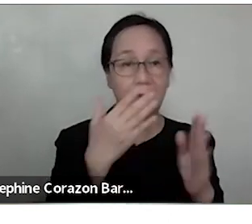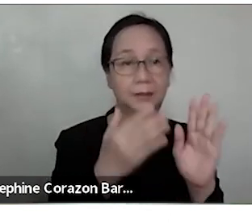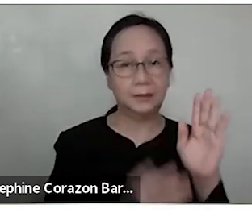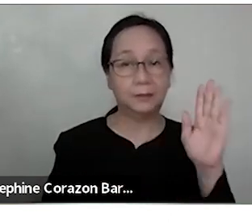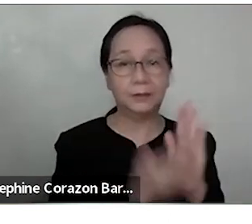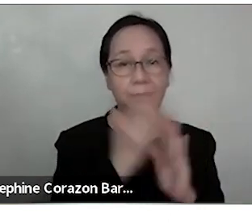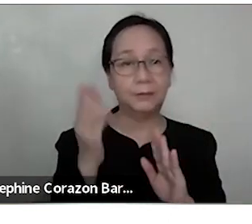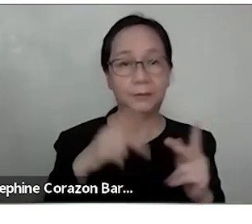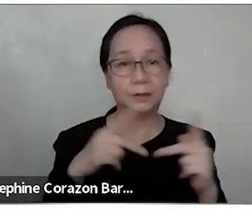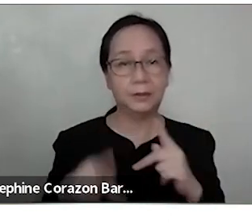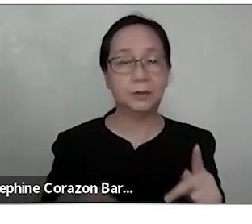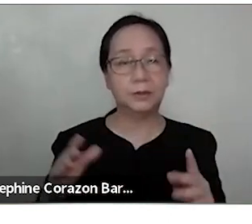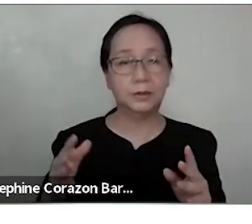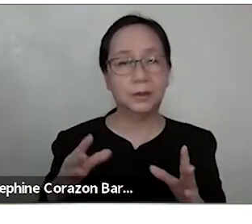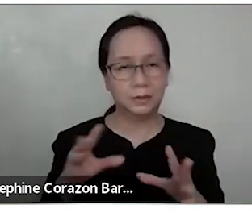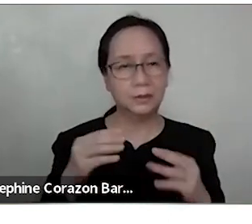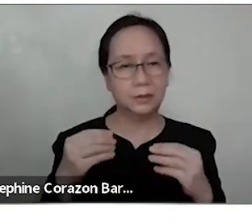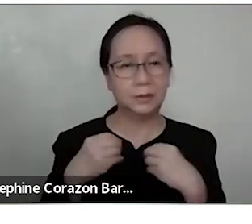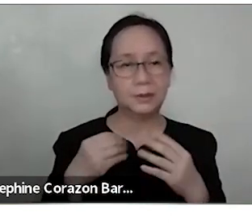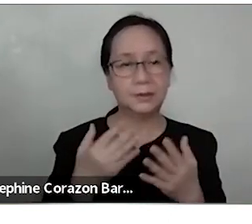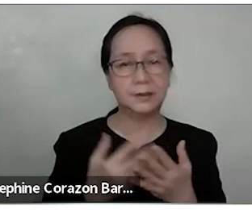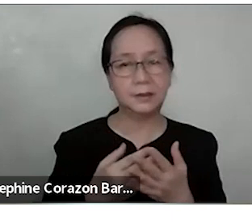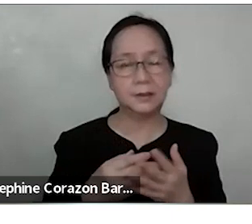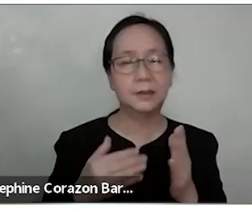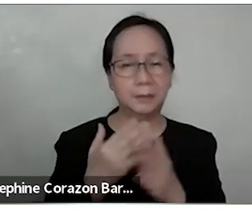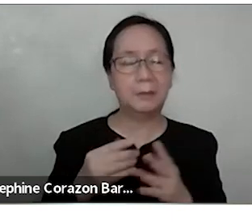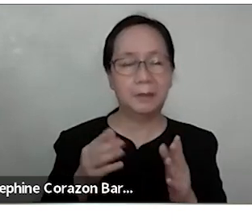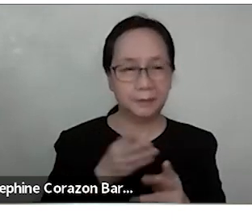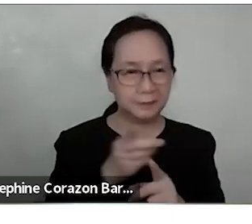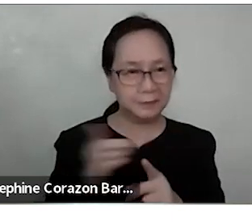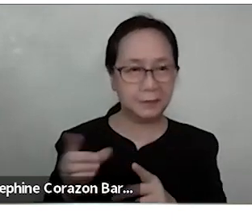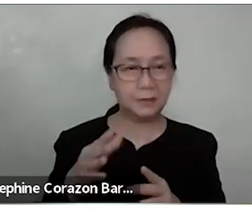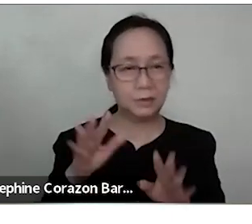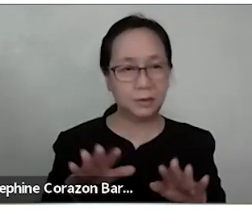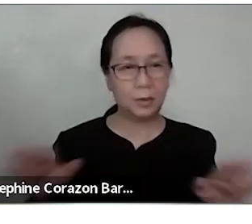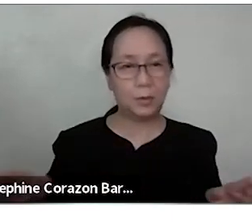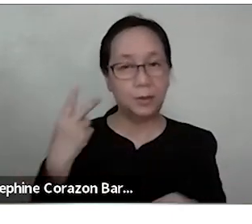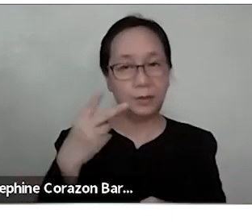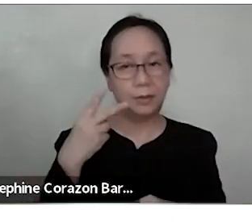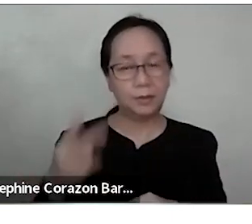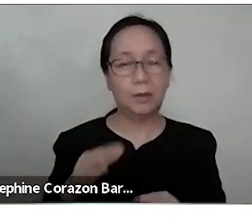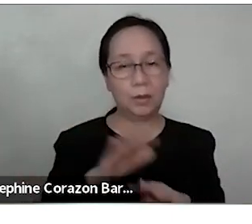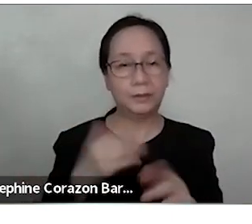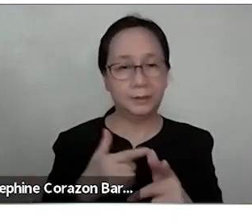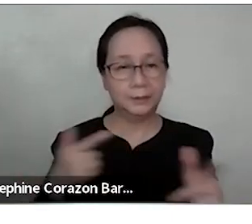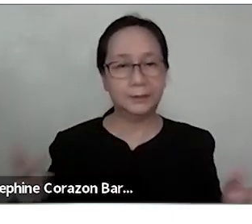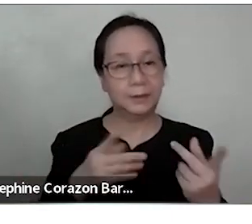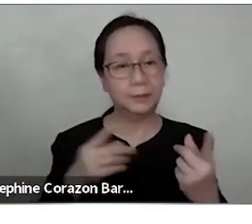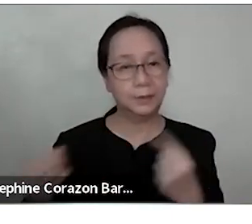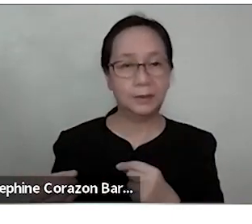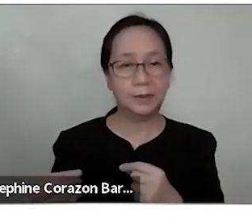by children, although somewhat indirectly. We looked at the evaluations of online activities with children done by our